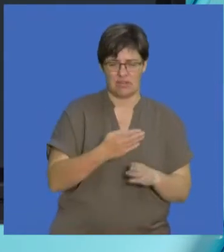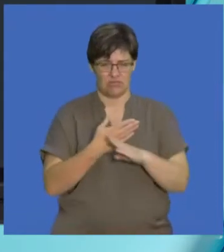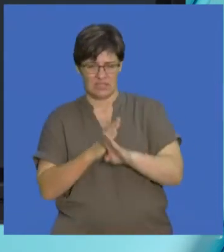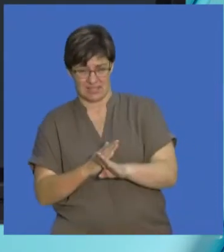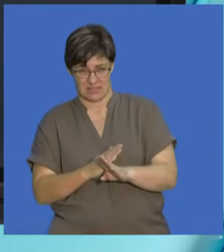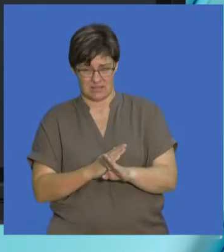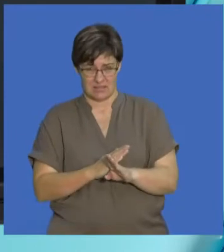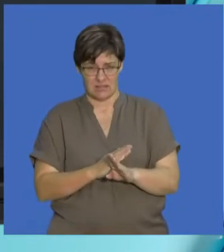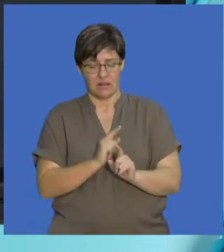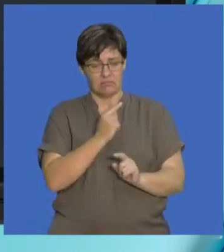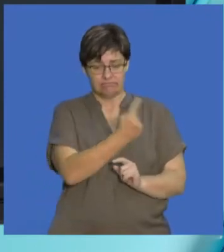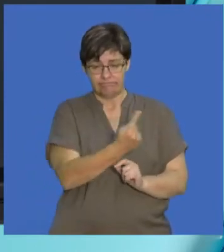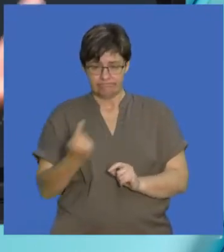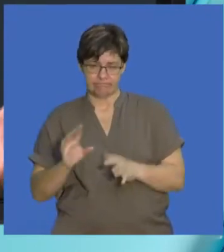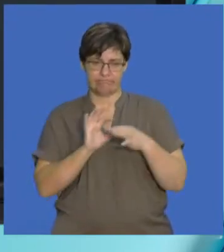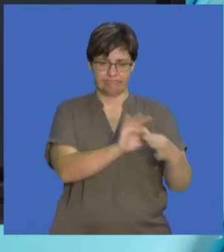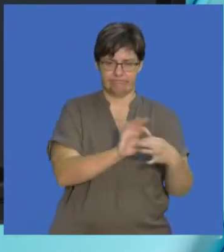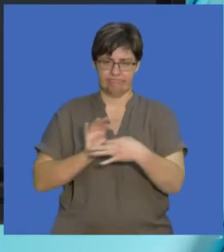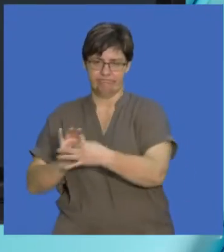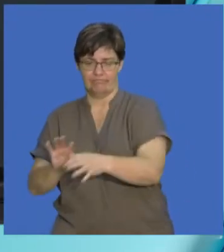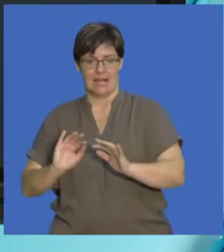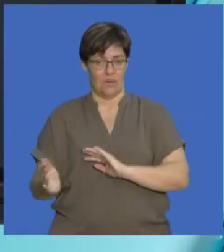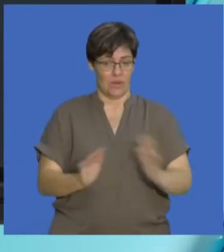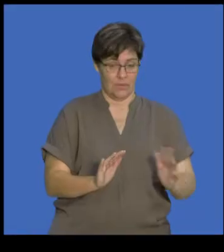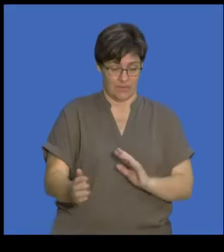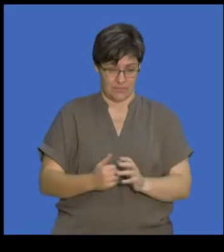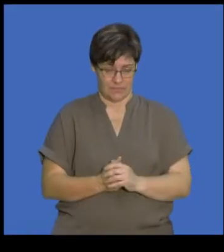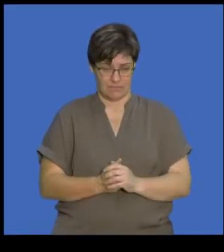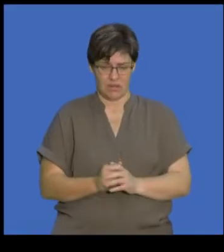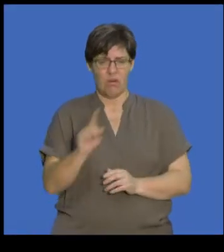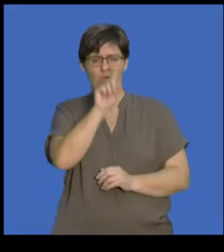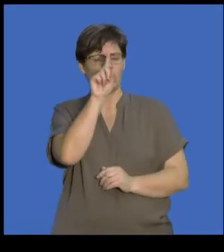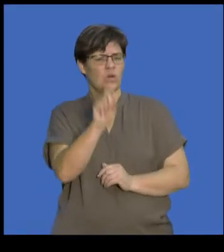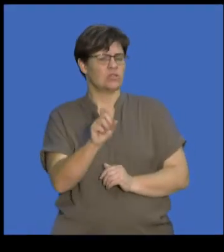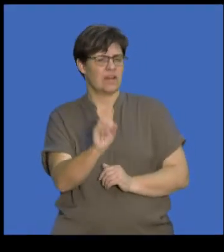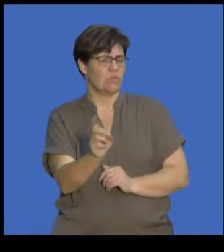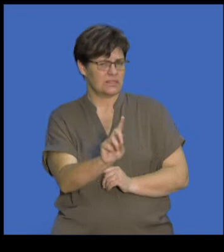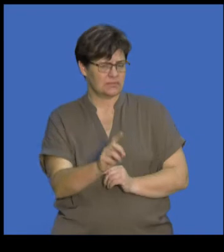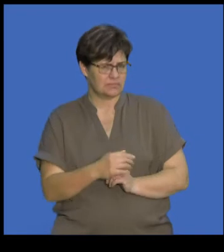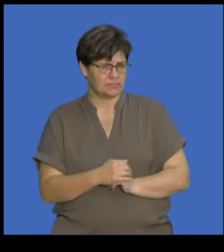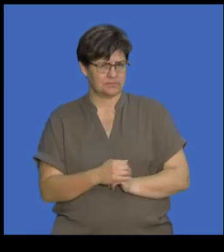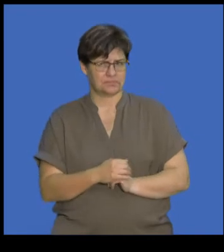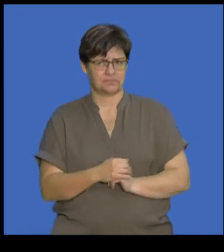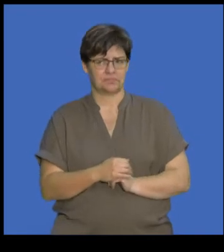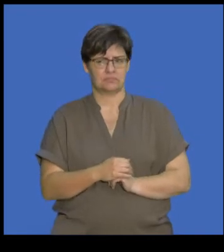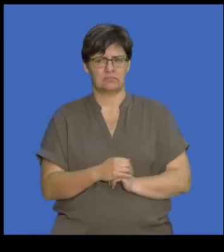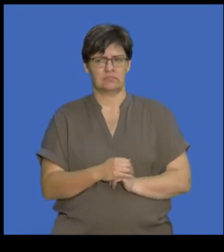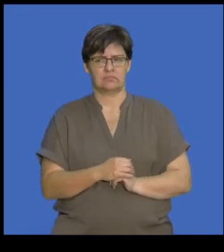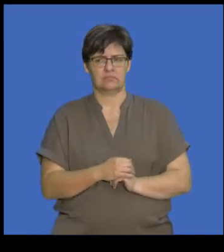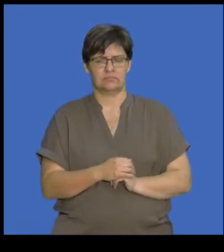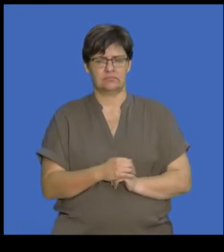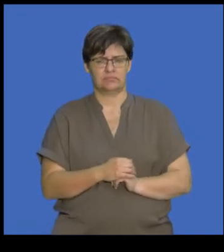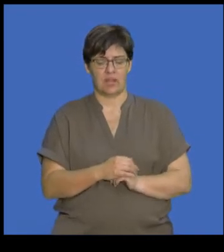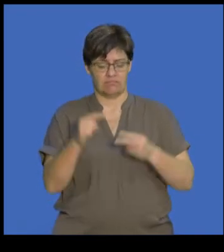know, relate to each other? So the big questions that we are asking ourselves on this one is that, okay, there are